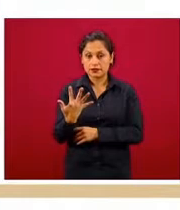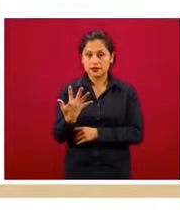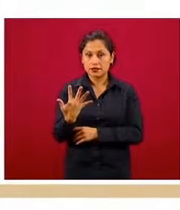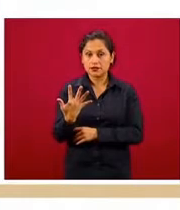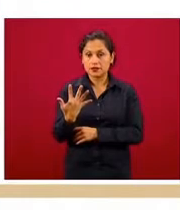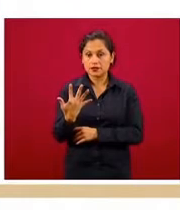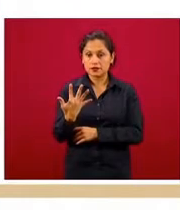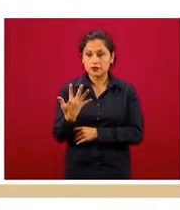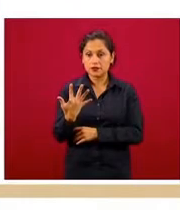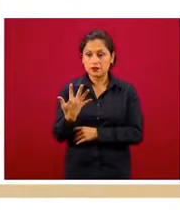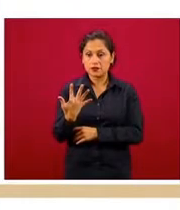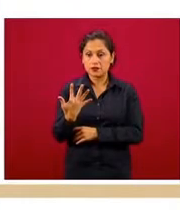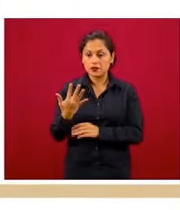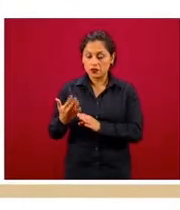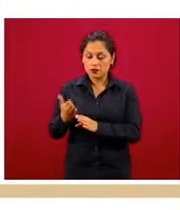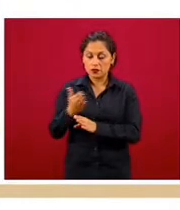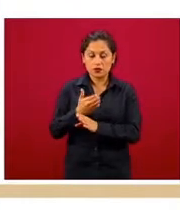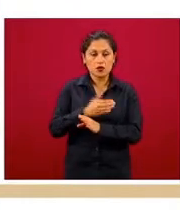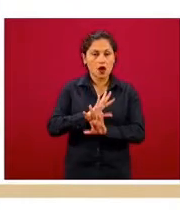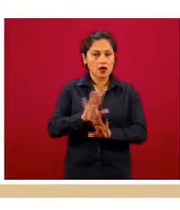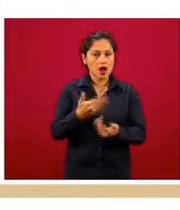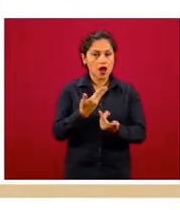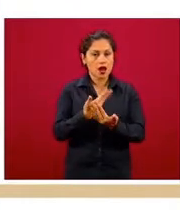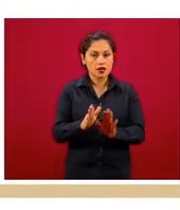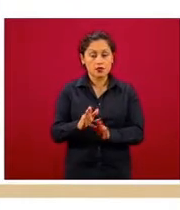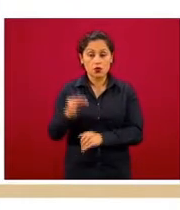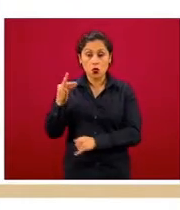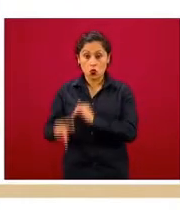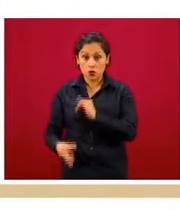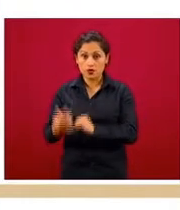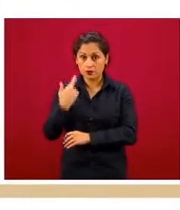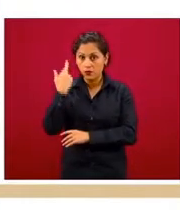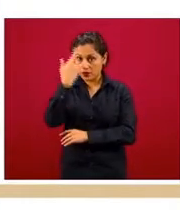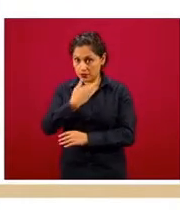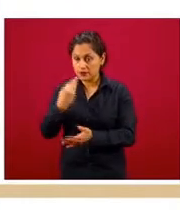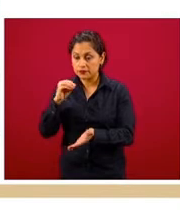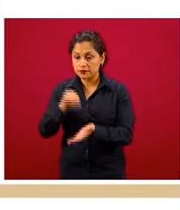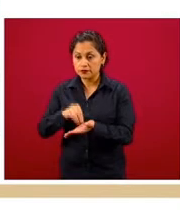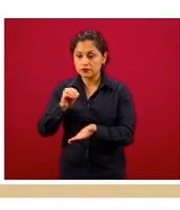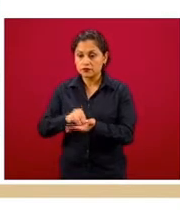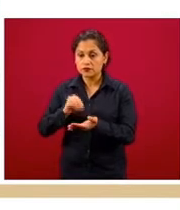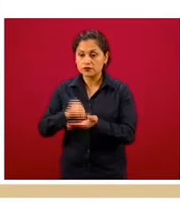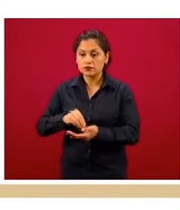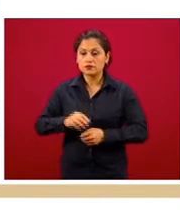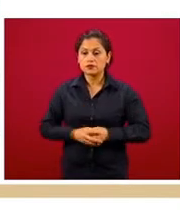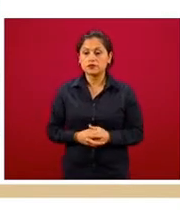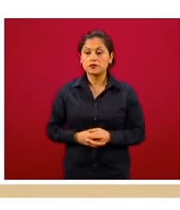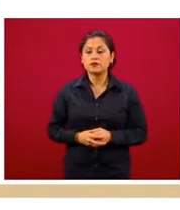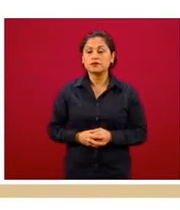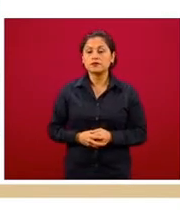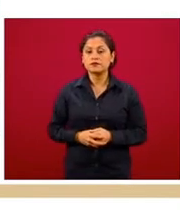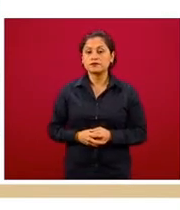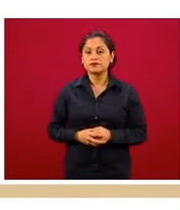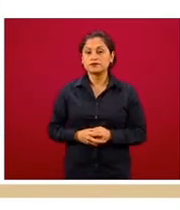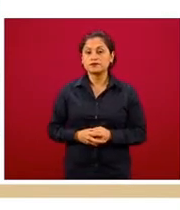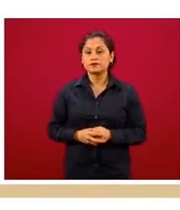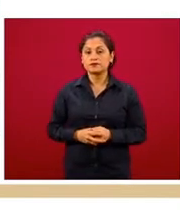27,112 that are from 2018. This is the size of the numbers of